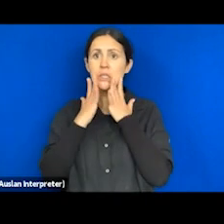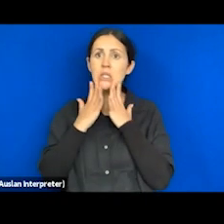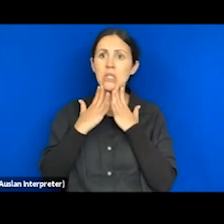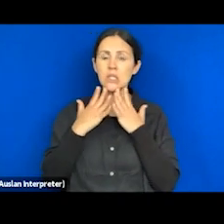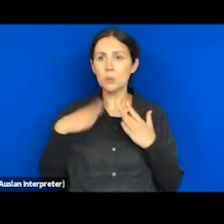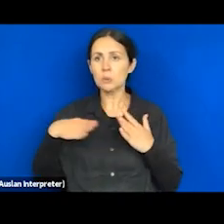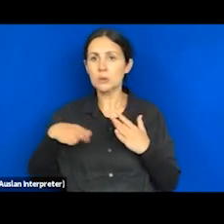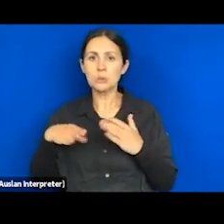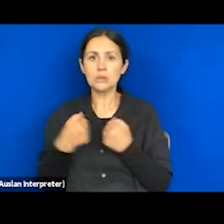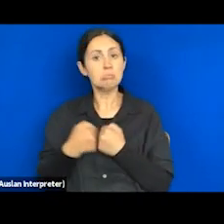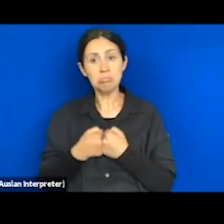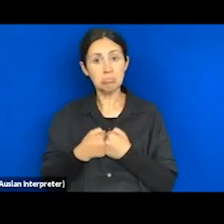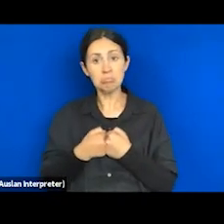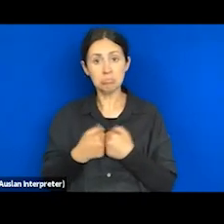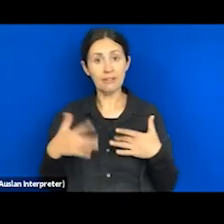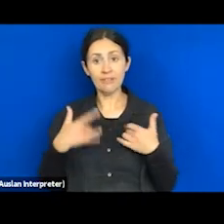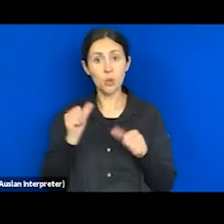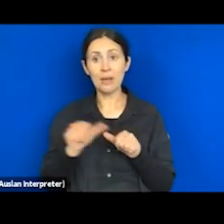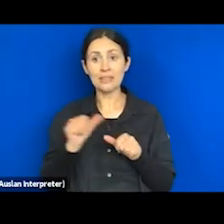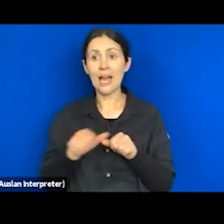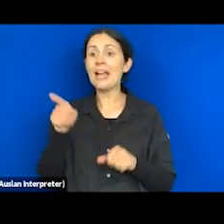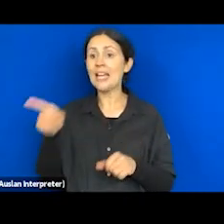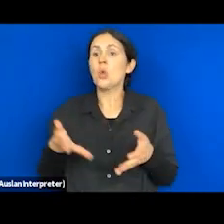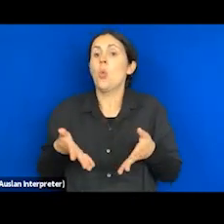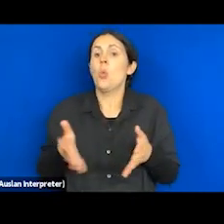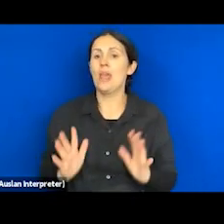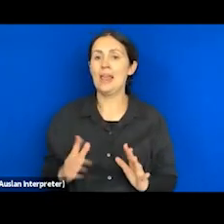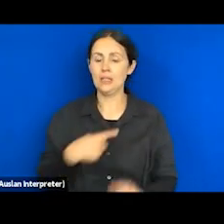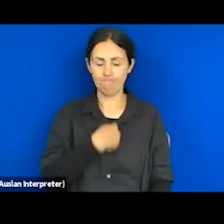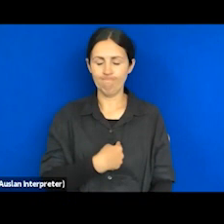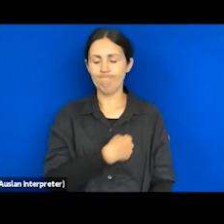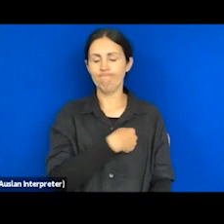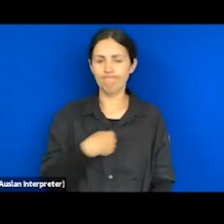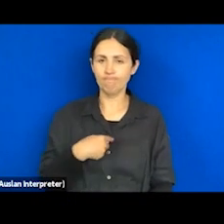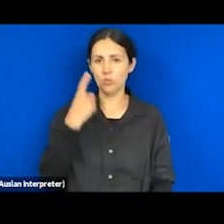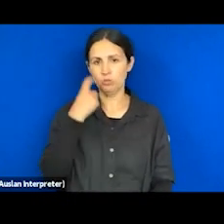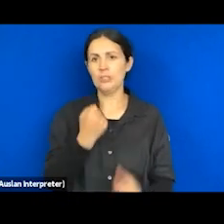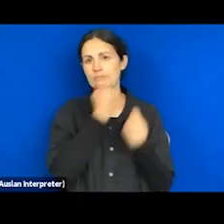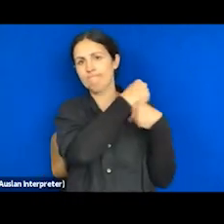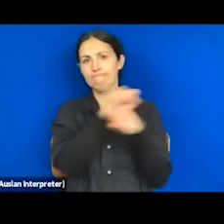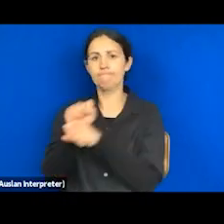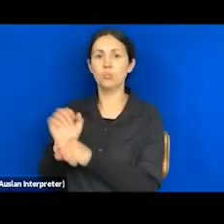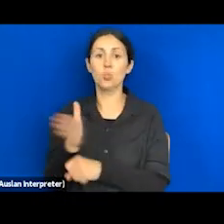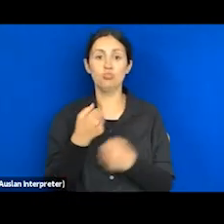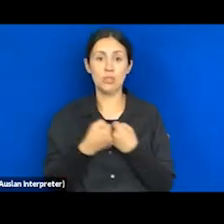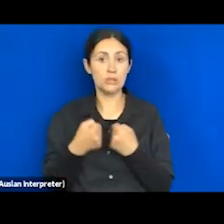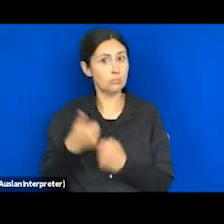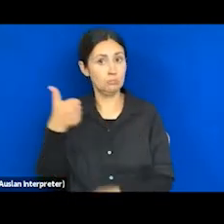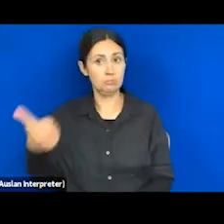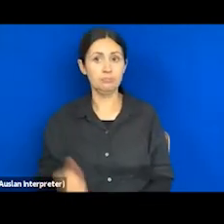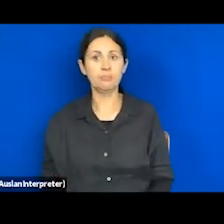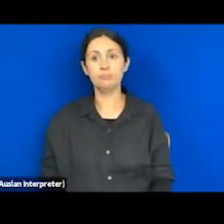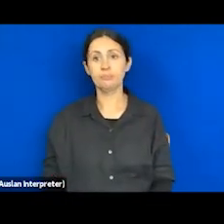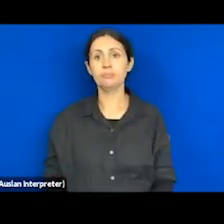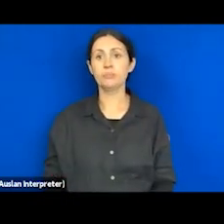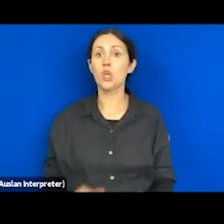an ongoing treatment plan, which importantly was in line with the client's own personal goals. In conclusion,